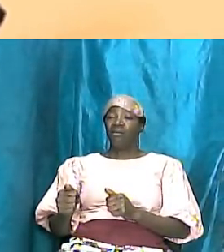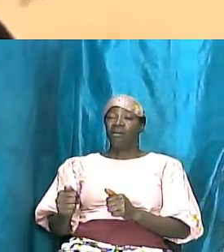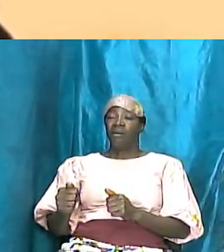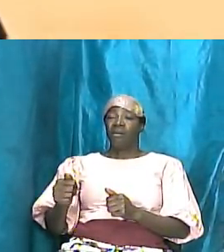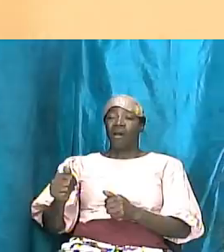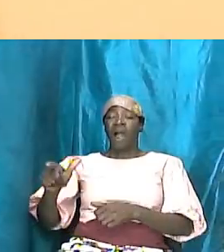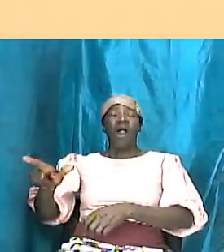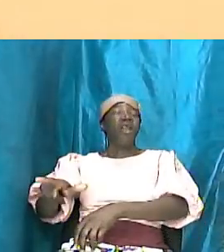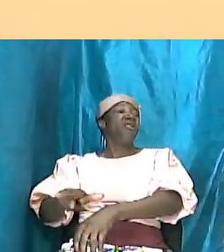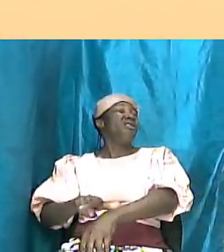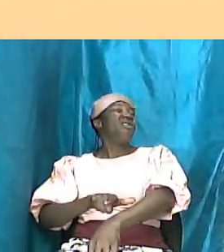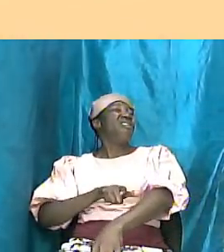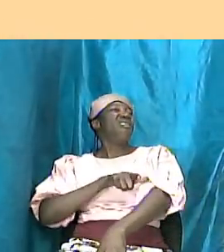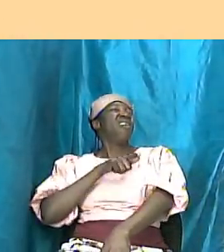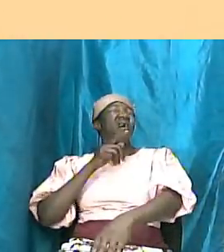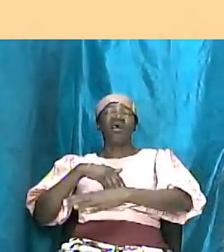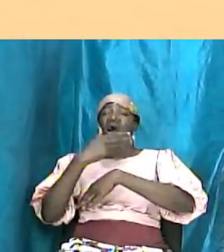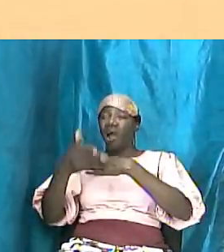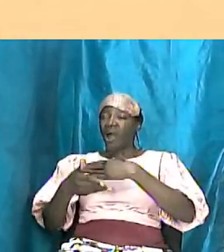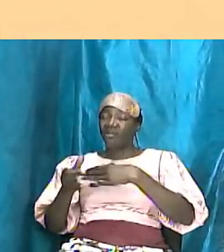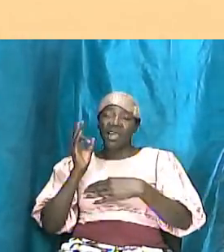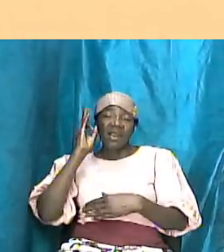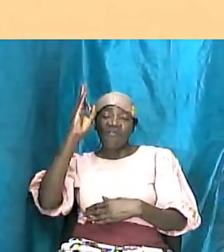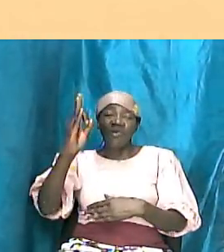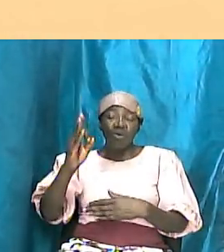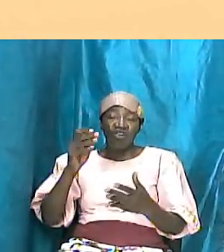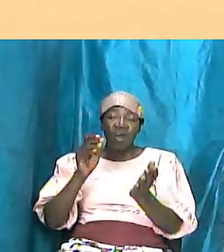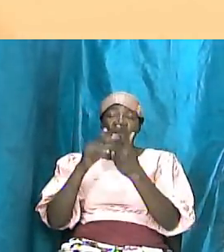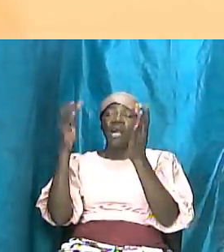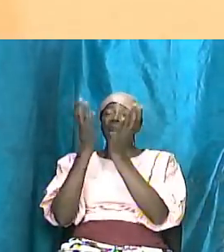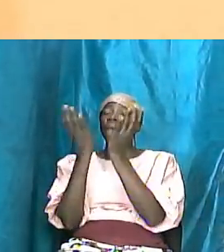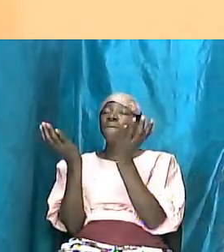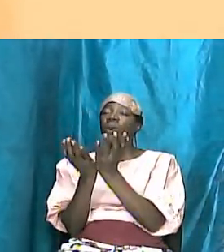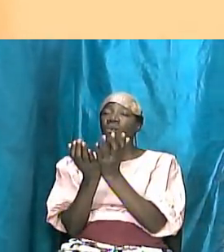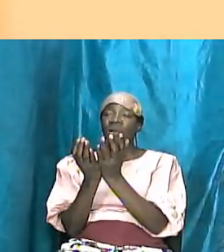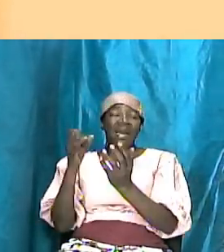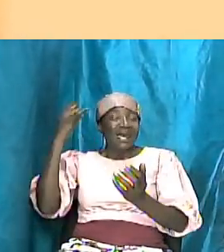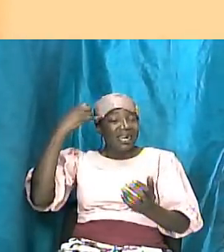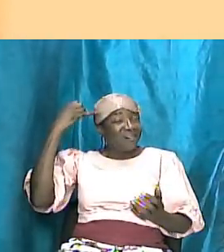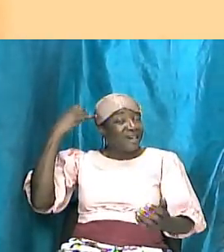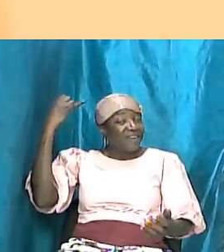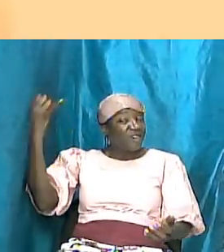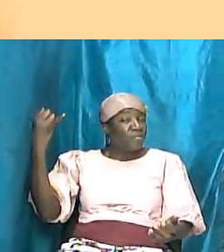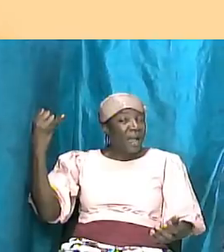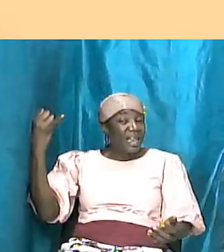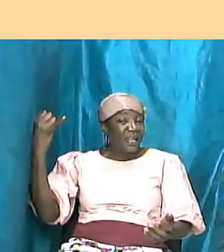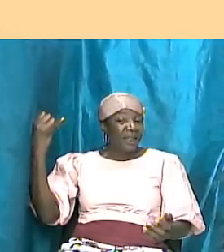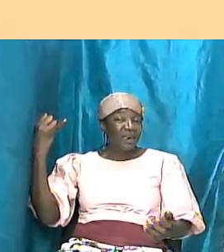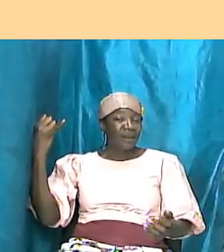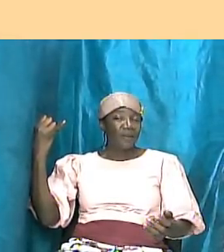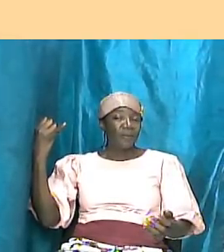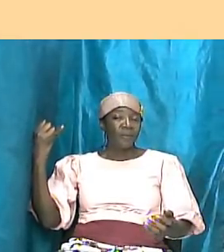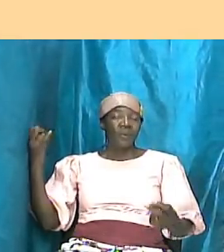the future. The book is inspired, and the book has its origins